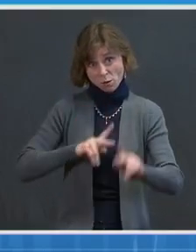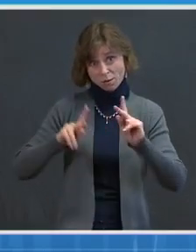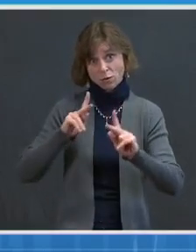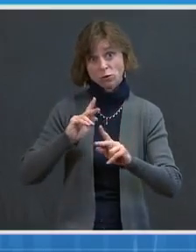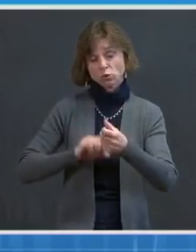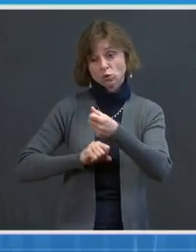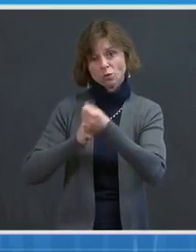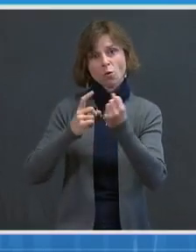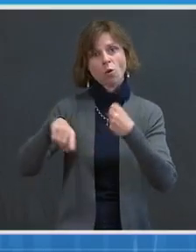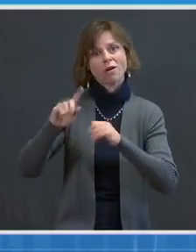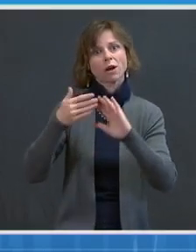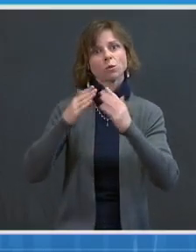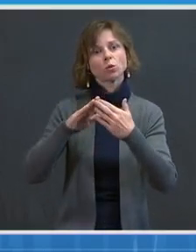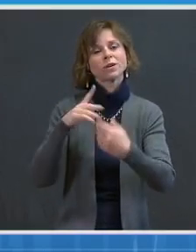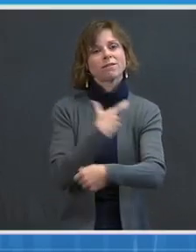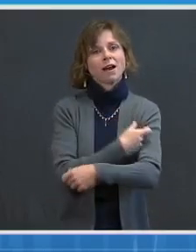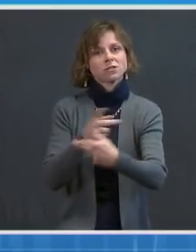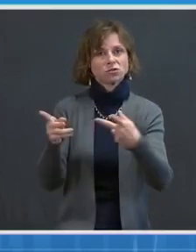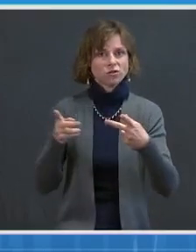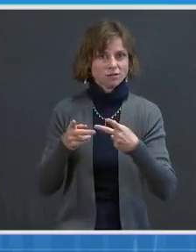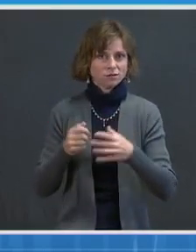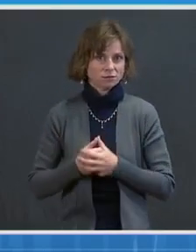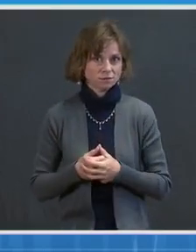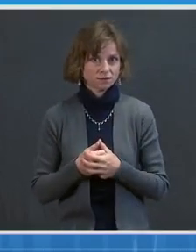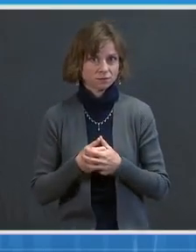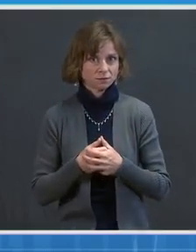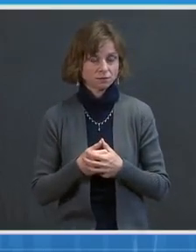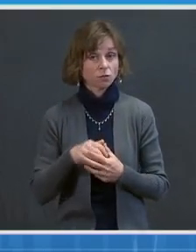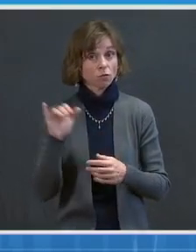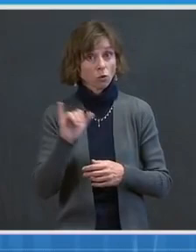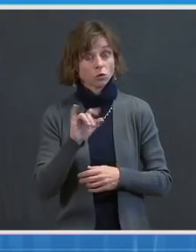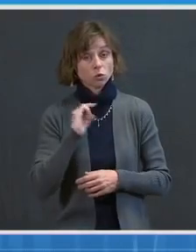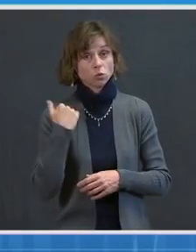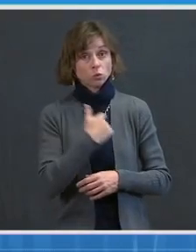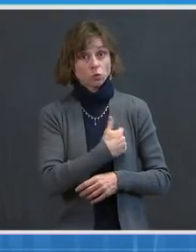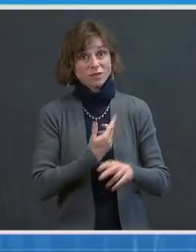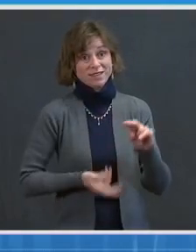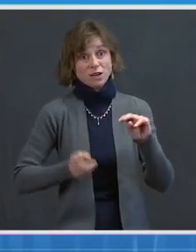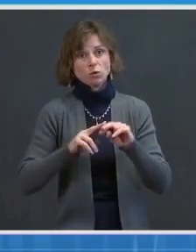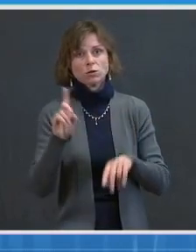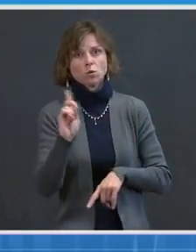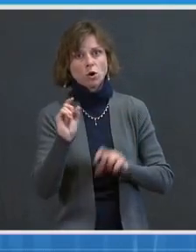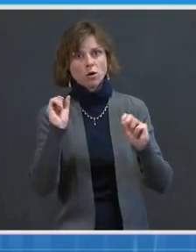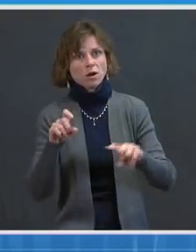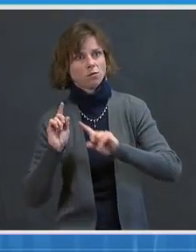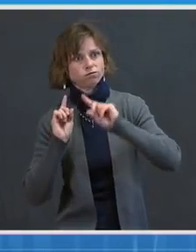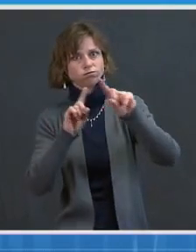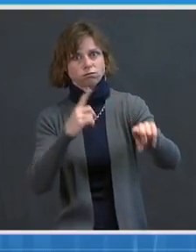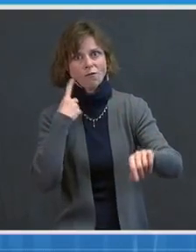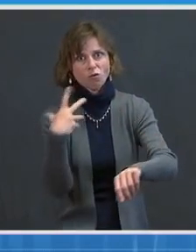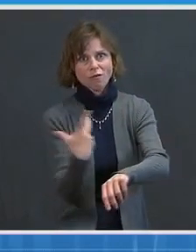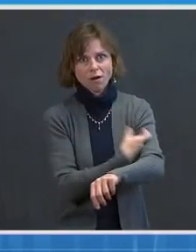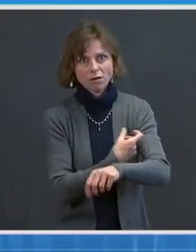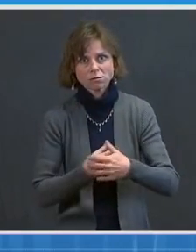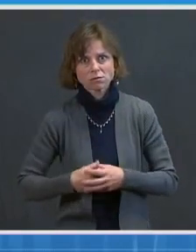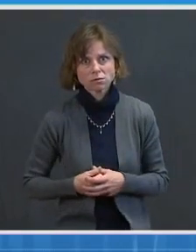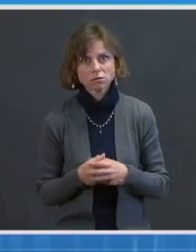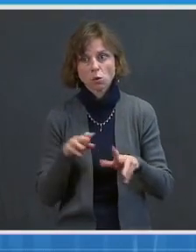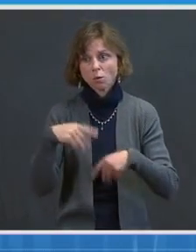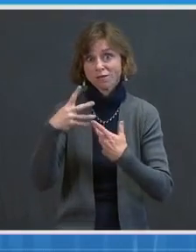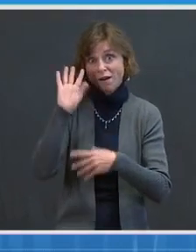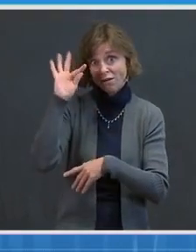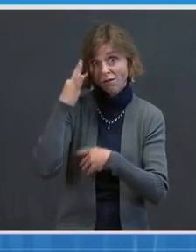sites. We've also dramatically increased the number of places to get vaccinated. We've provided federal support for